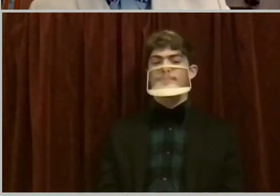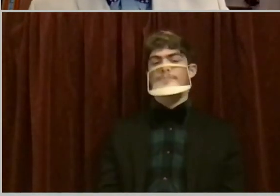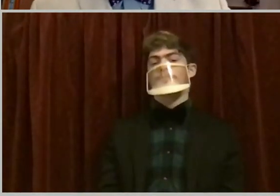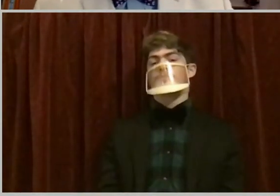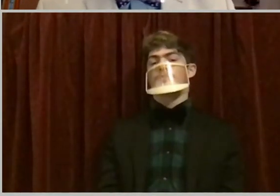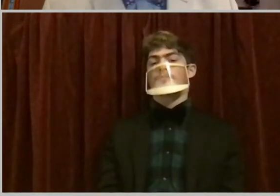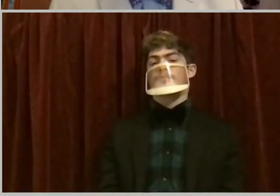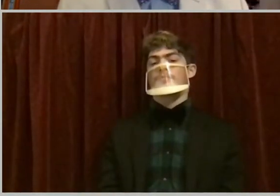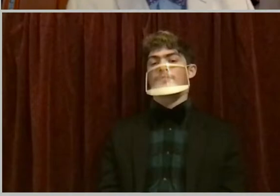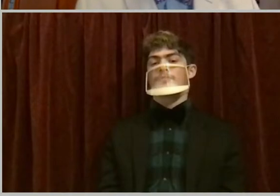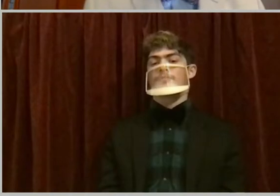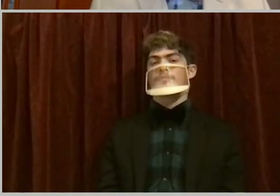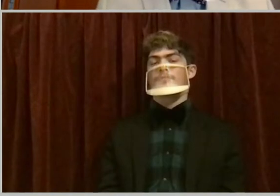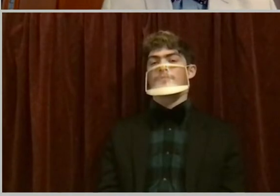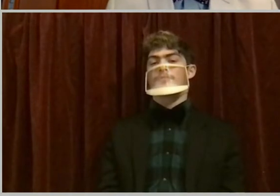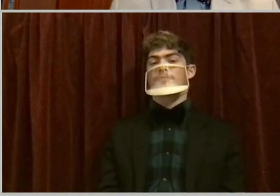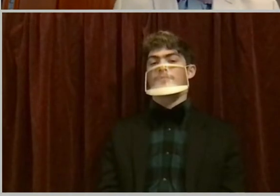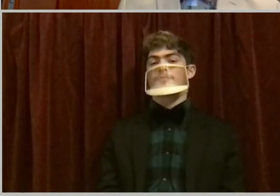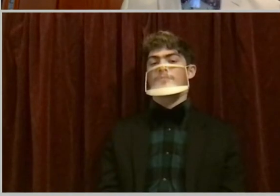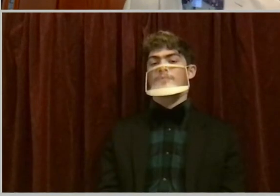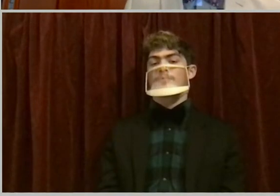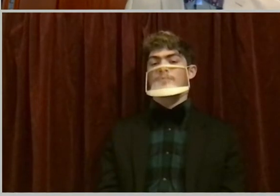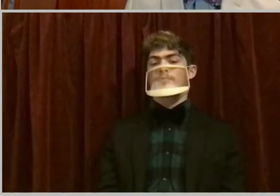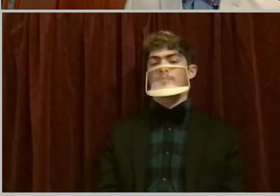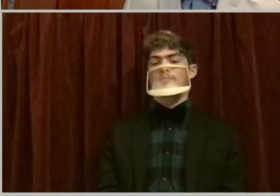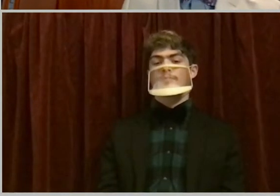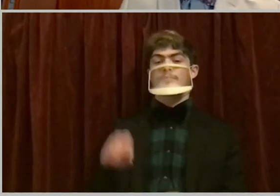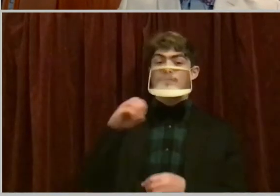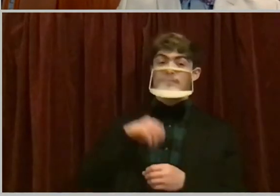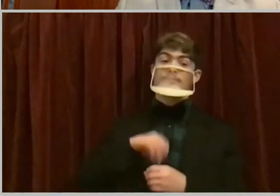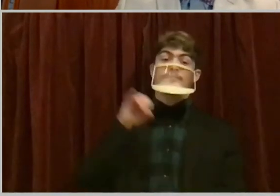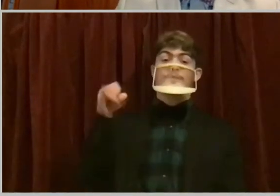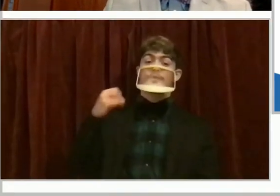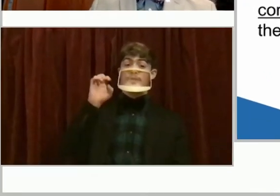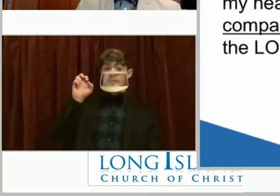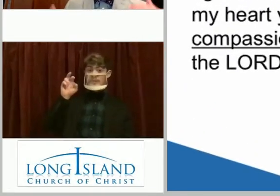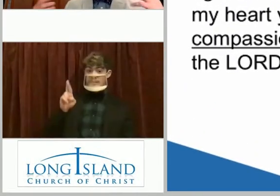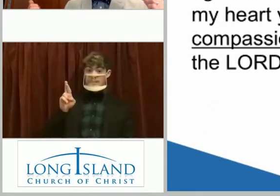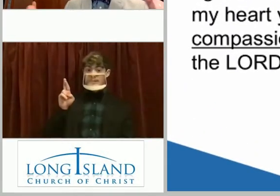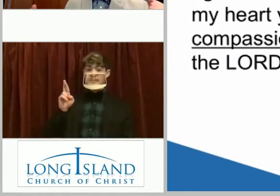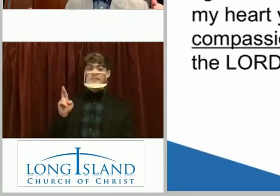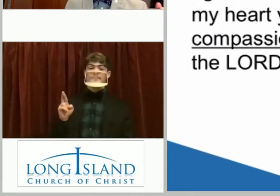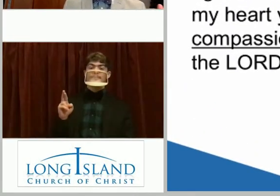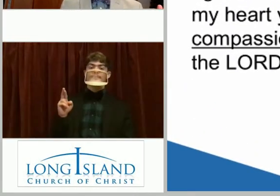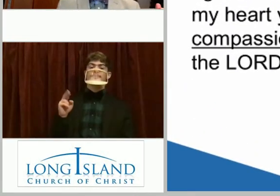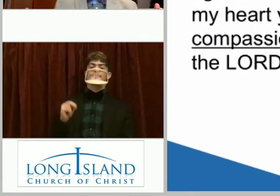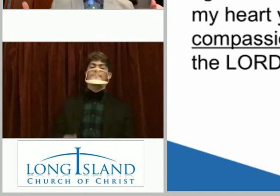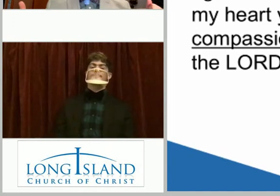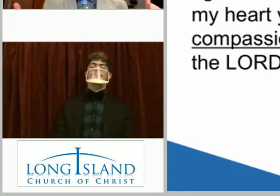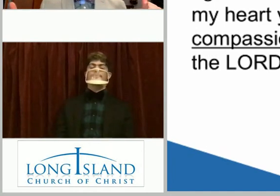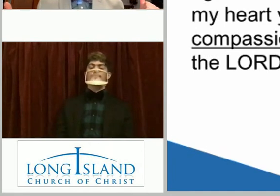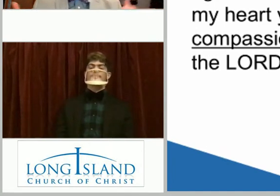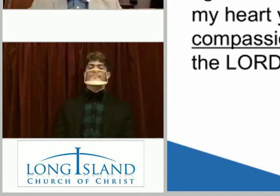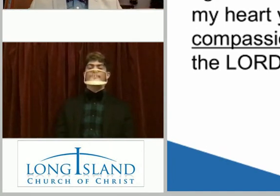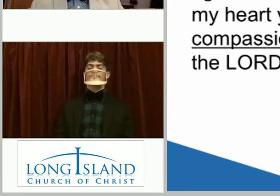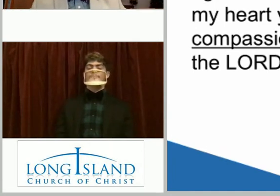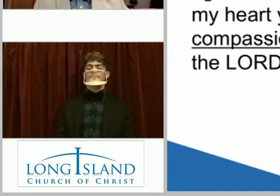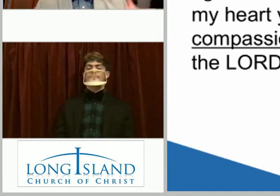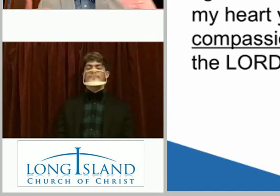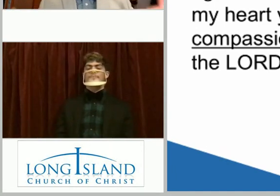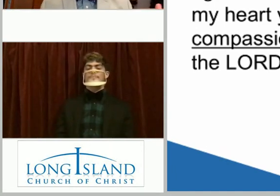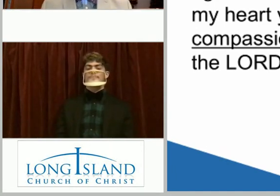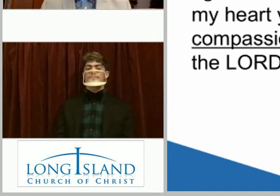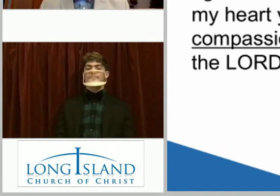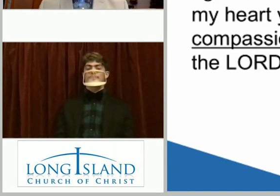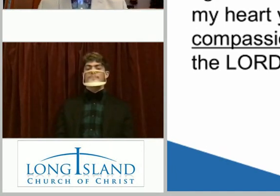would feel like for her son. And in this passage in Jeremiah, he's using this powerful image of himself